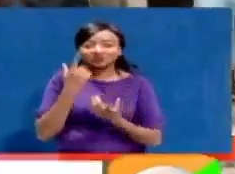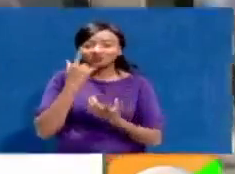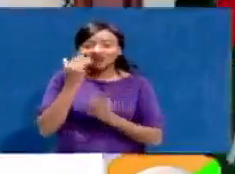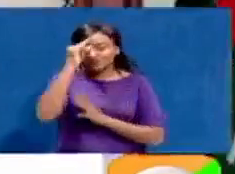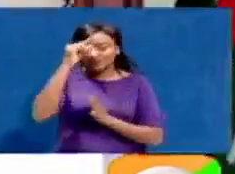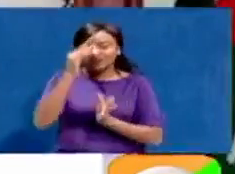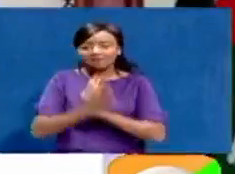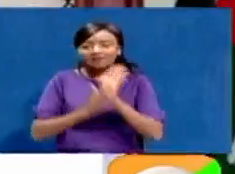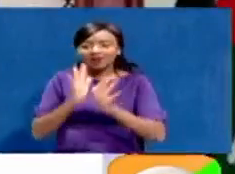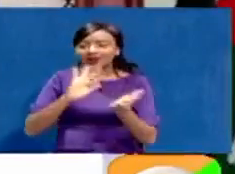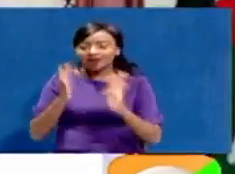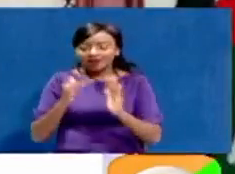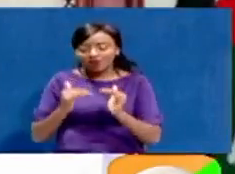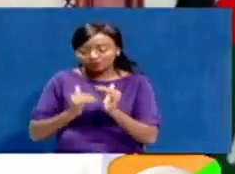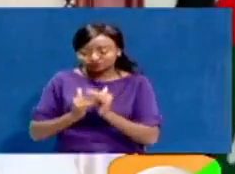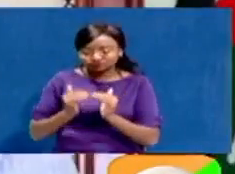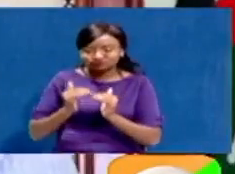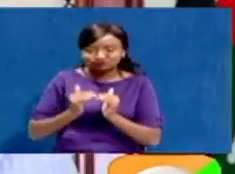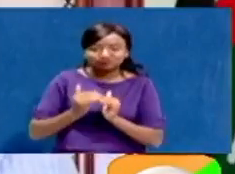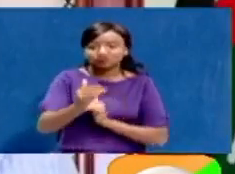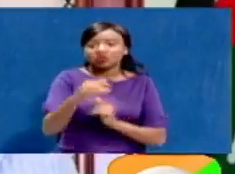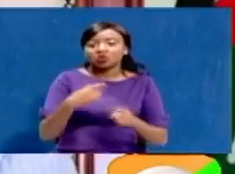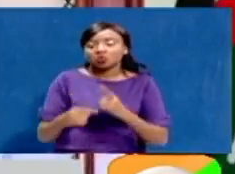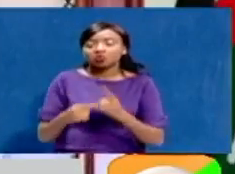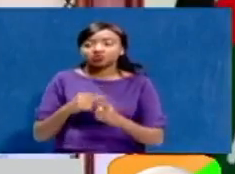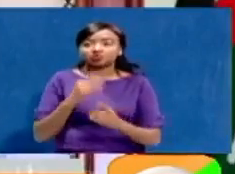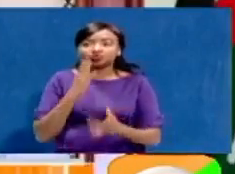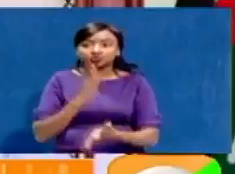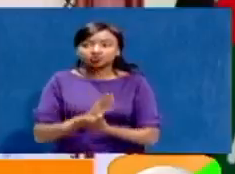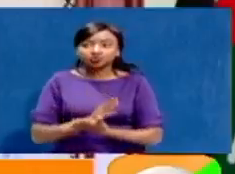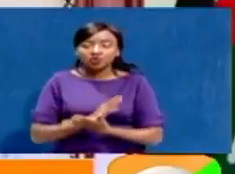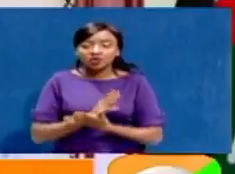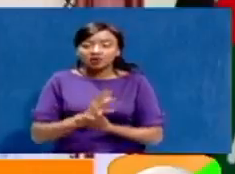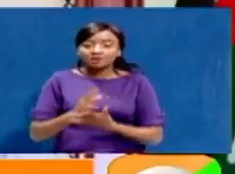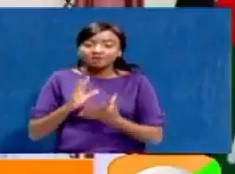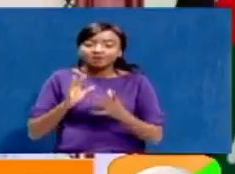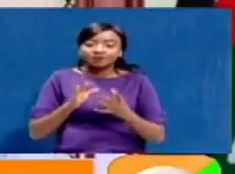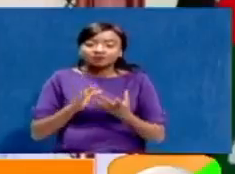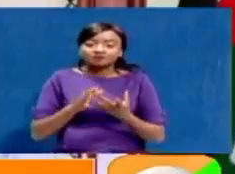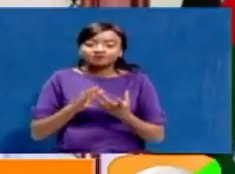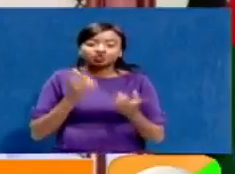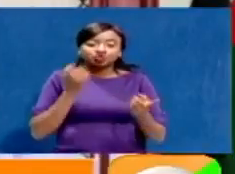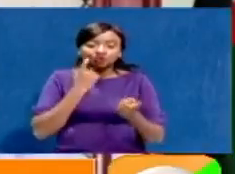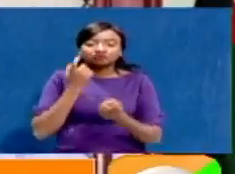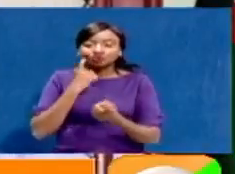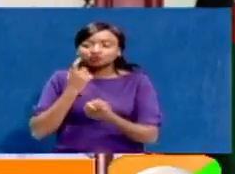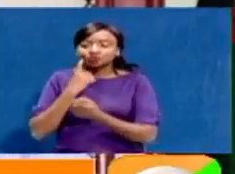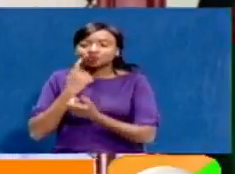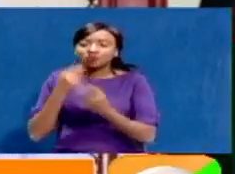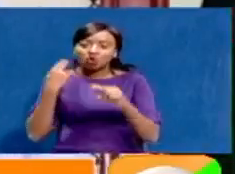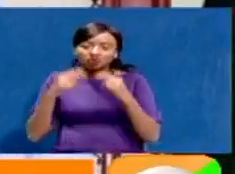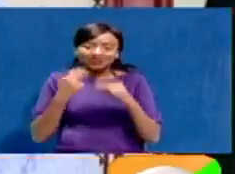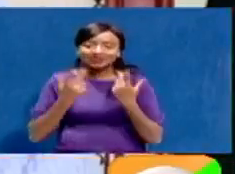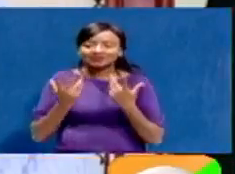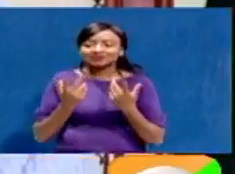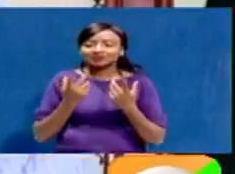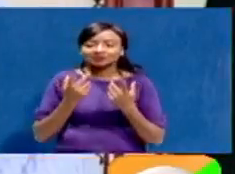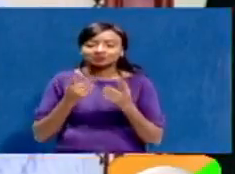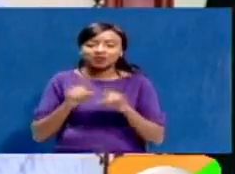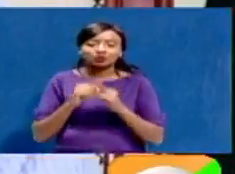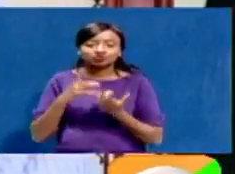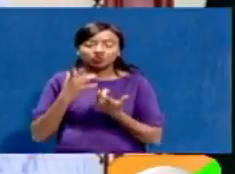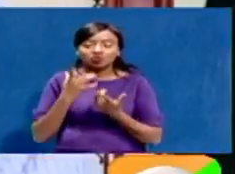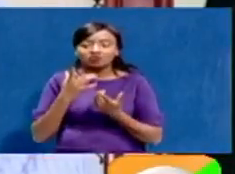of the year. Our biggest employer in terms of sector is wholesale, retail, hotels and accommodation